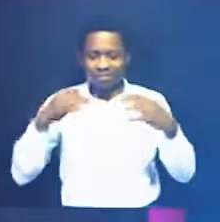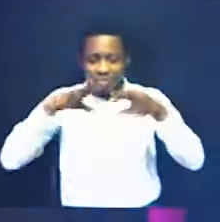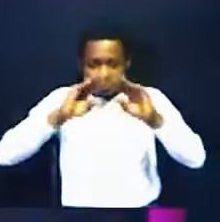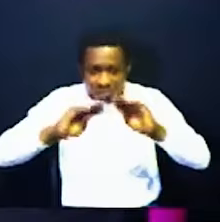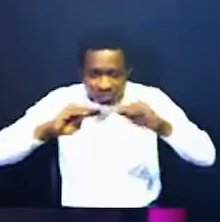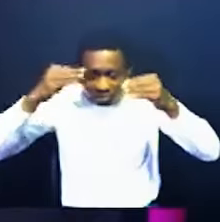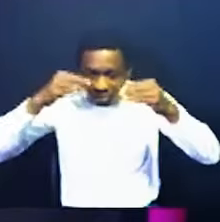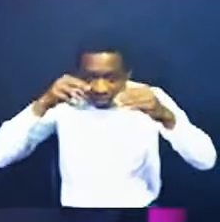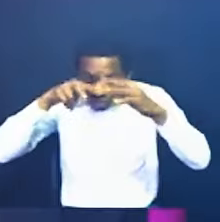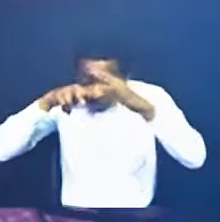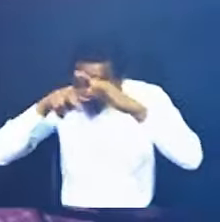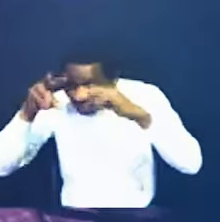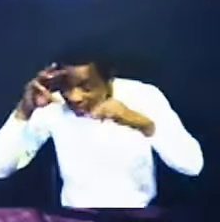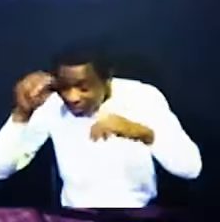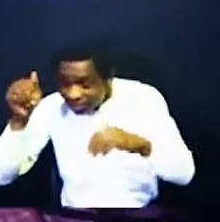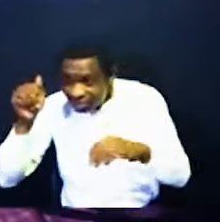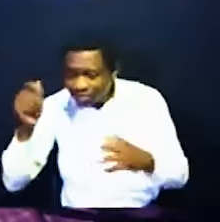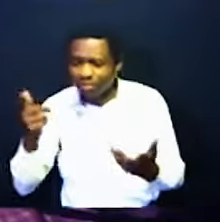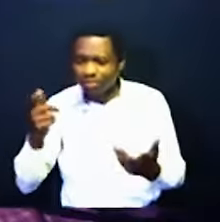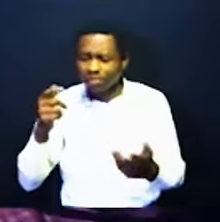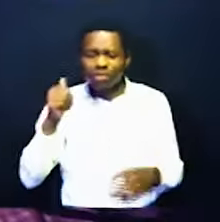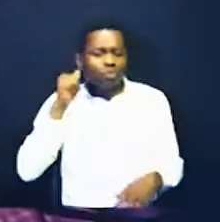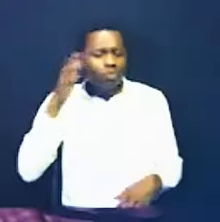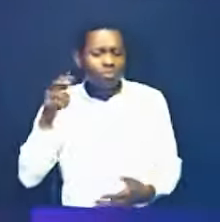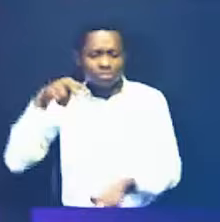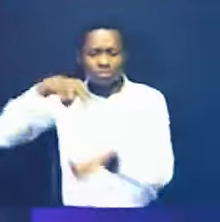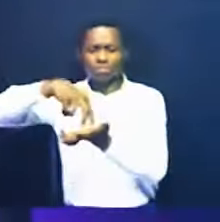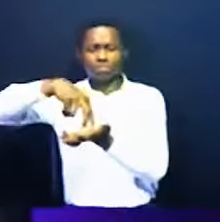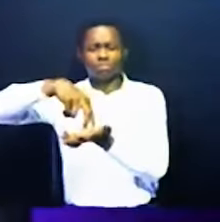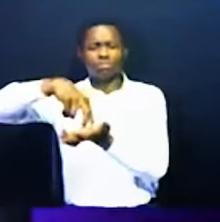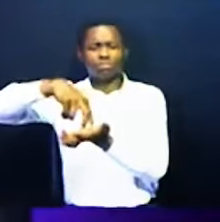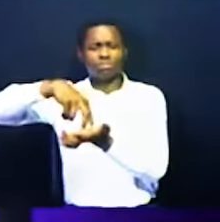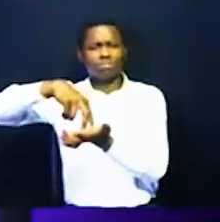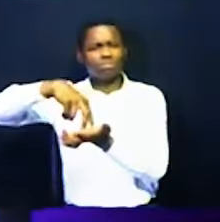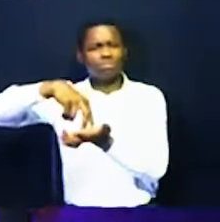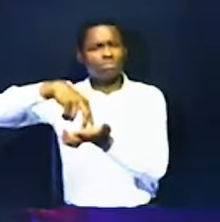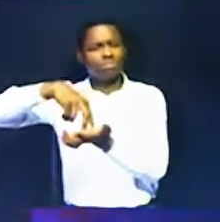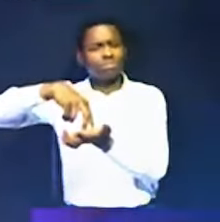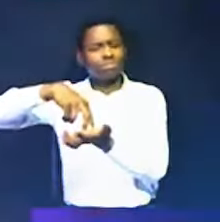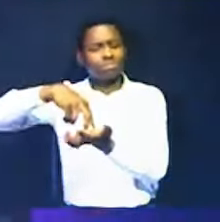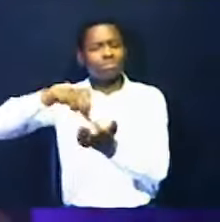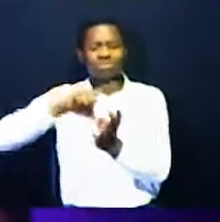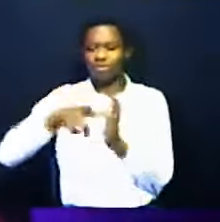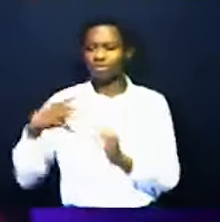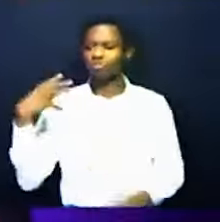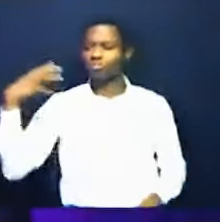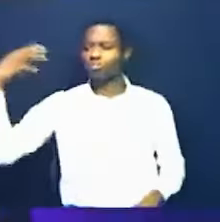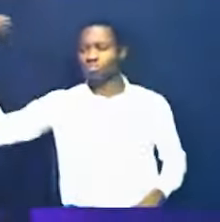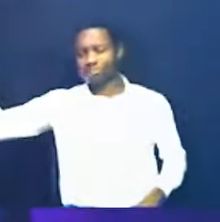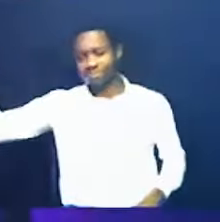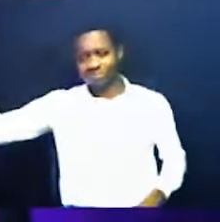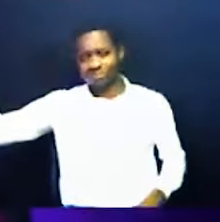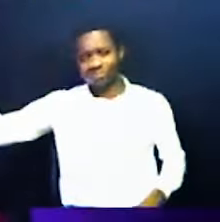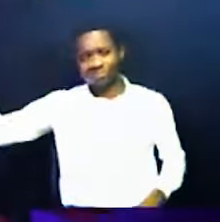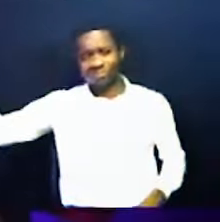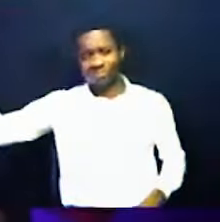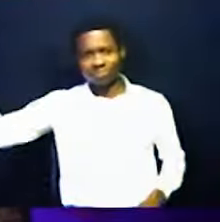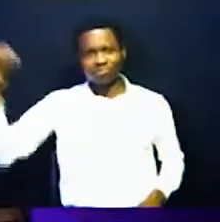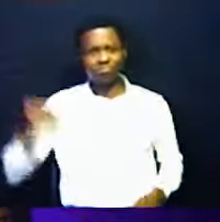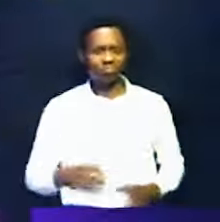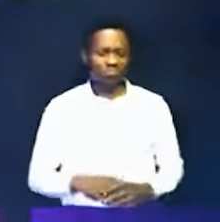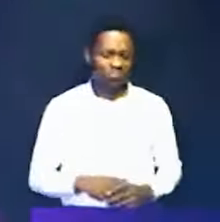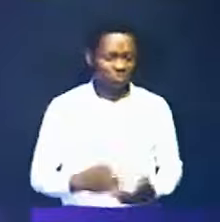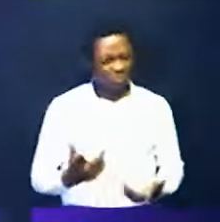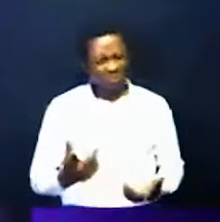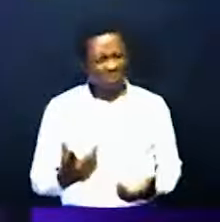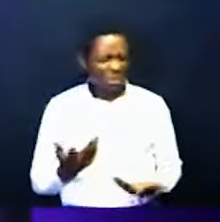share no effa and took running. Stood there for a while. Jinawa kakra. Then she left. And we free her koi. For about